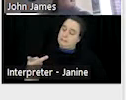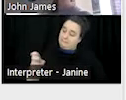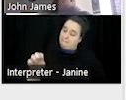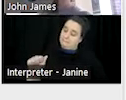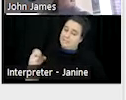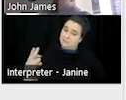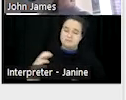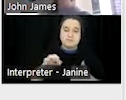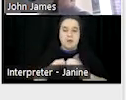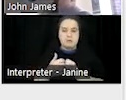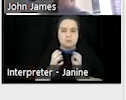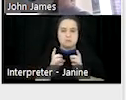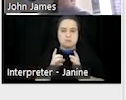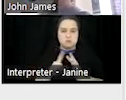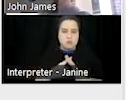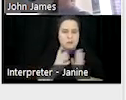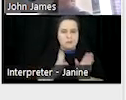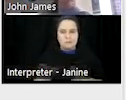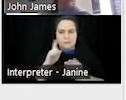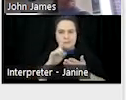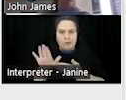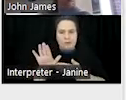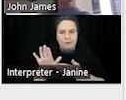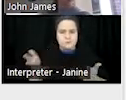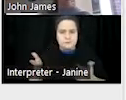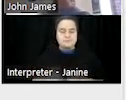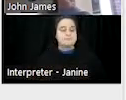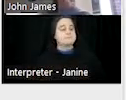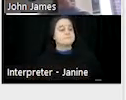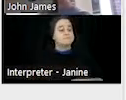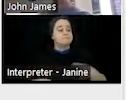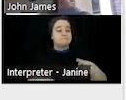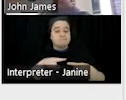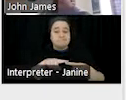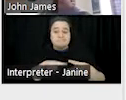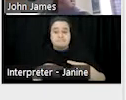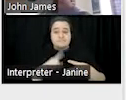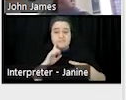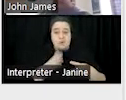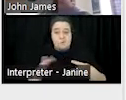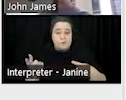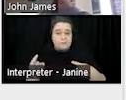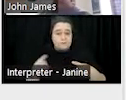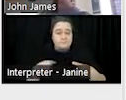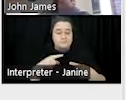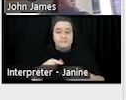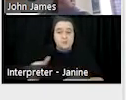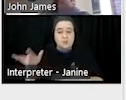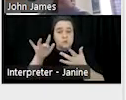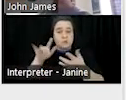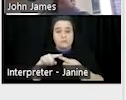I guess the main two would be one is tour, and then two is apply for